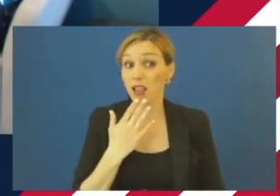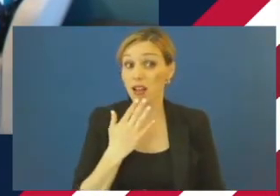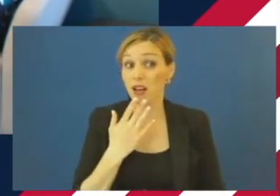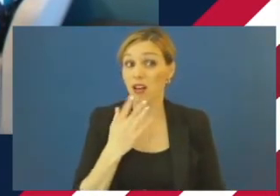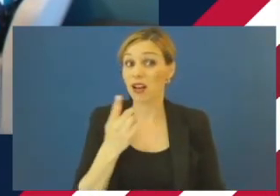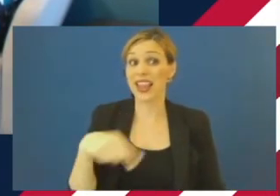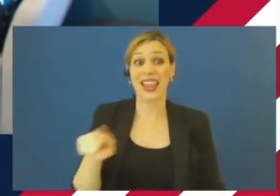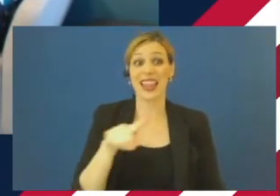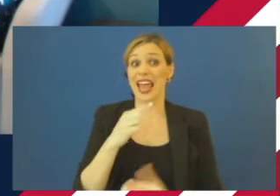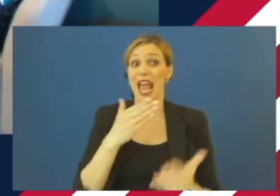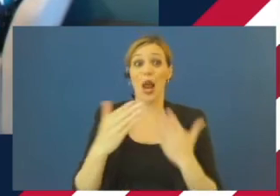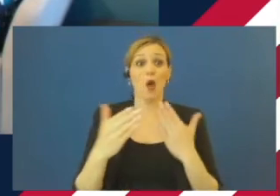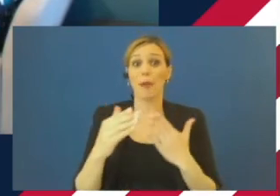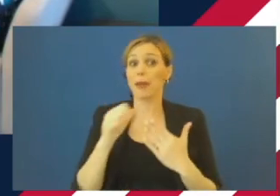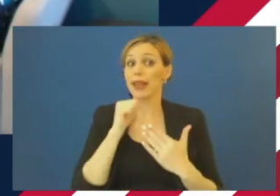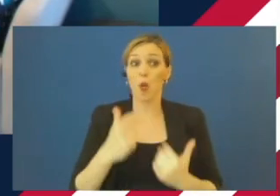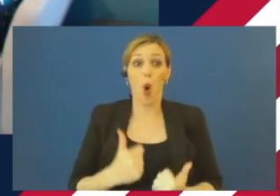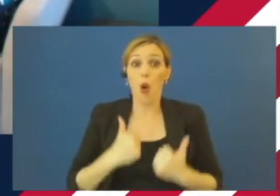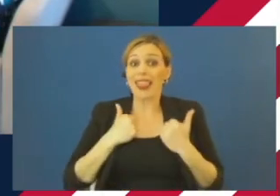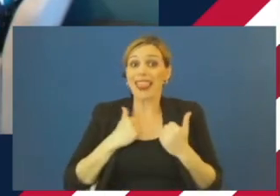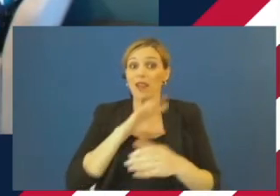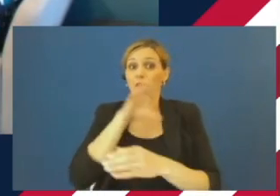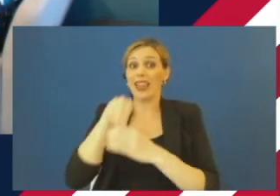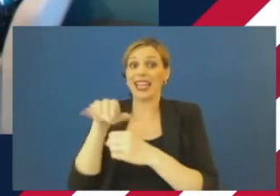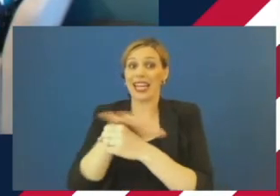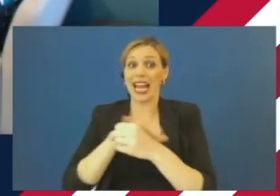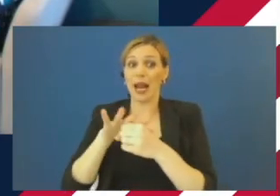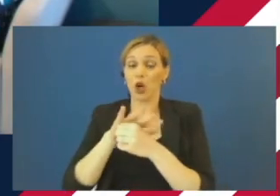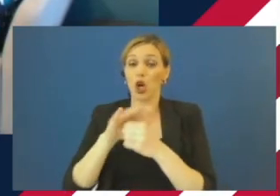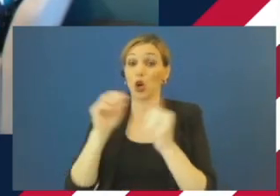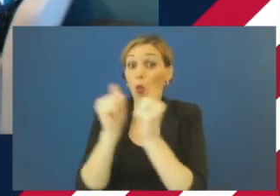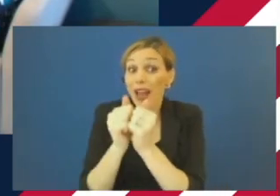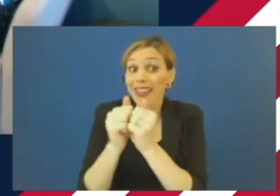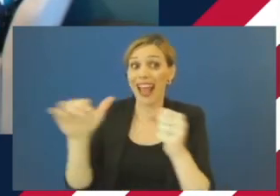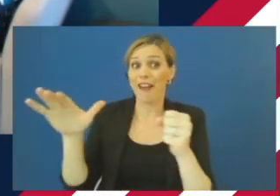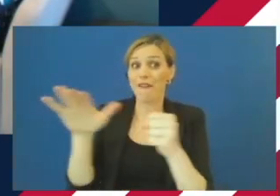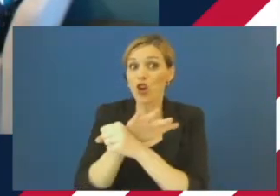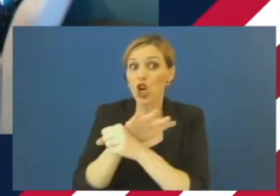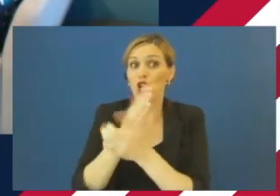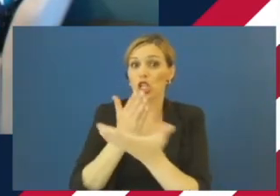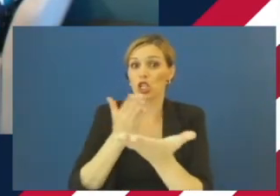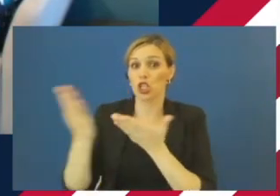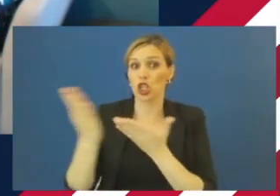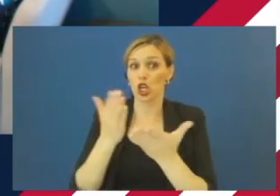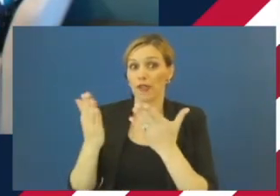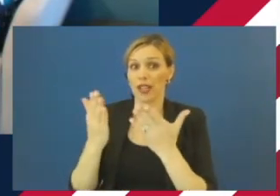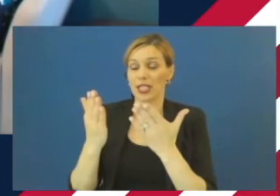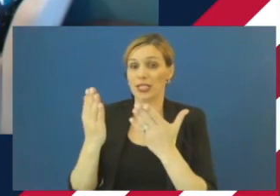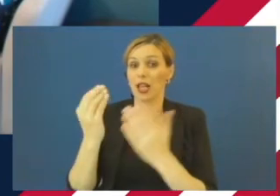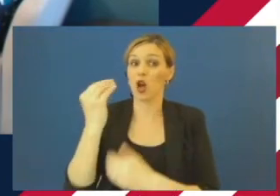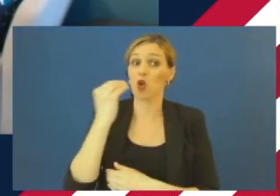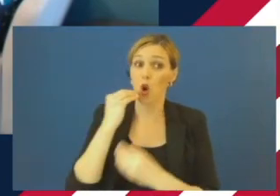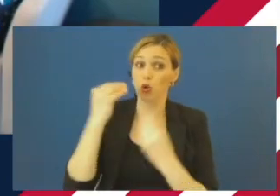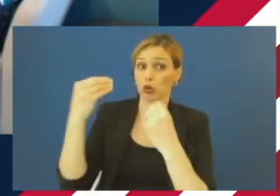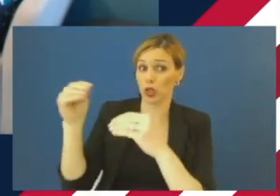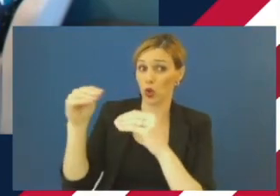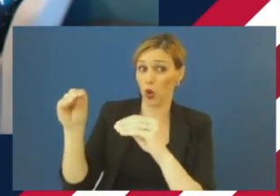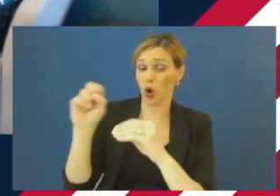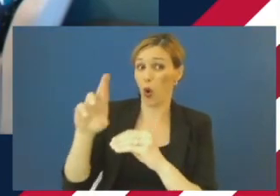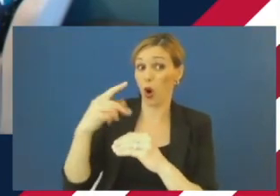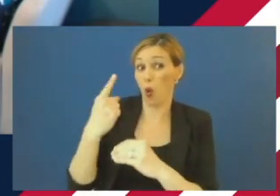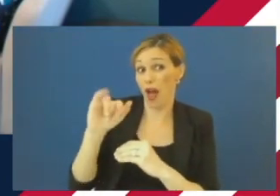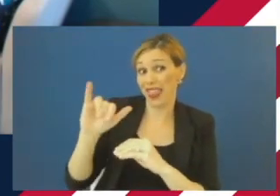service grocery store or some type of facility that is providing healthy foods. Only 8% of